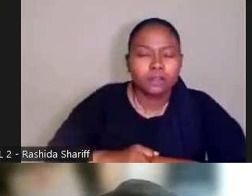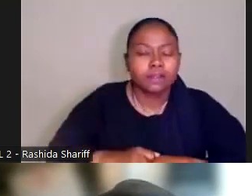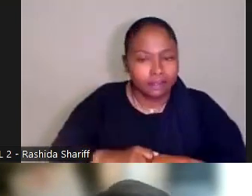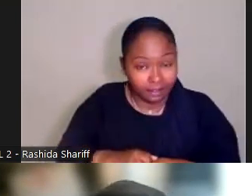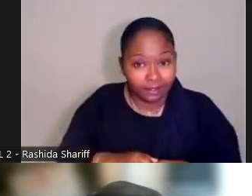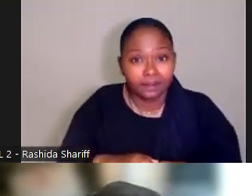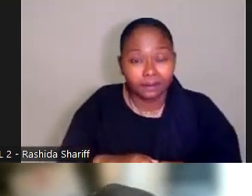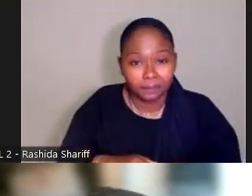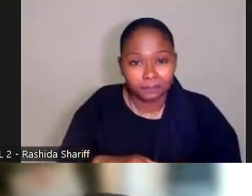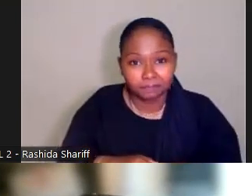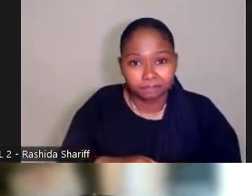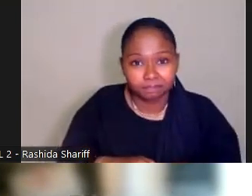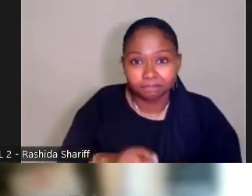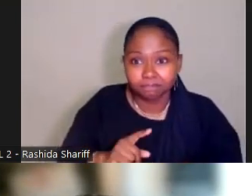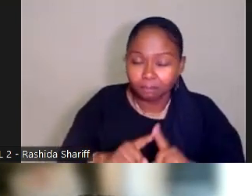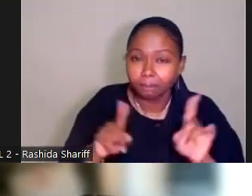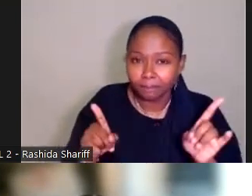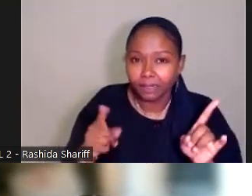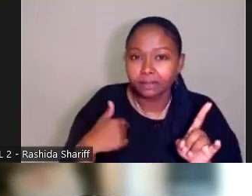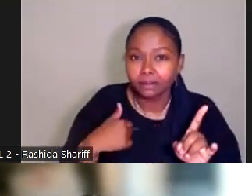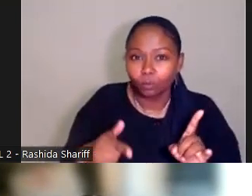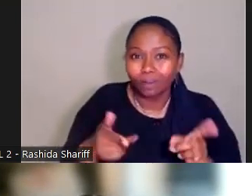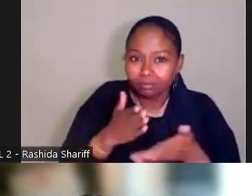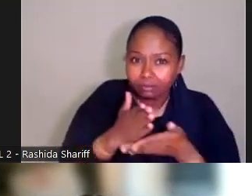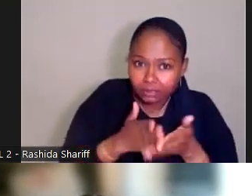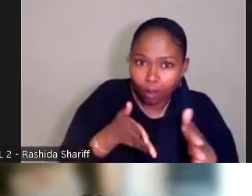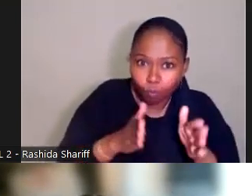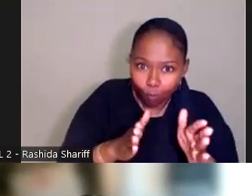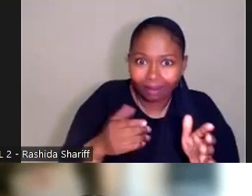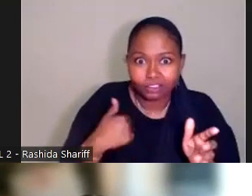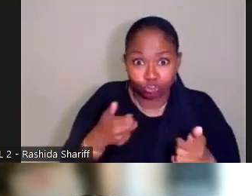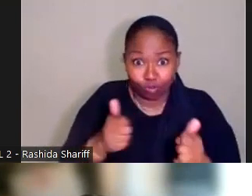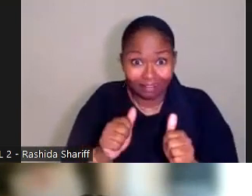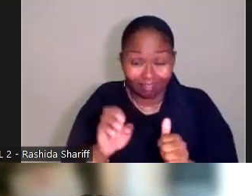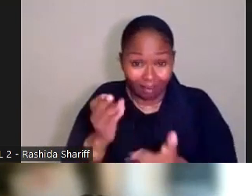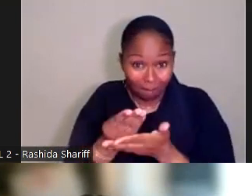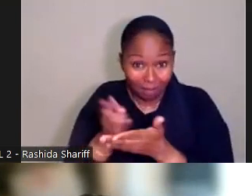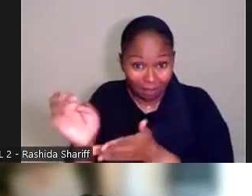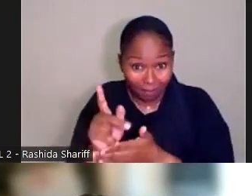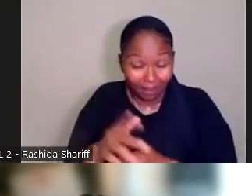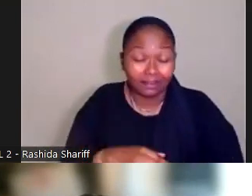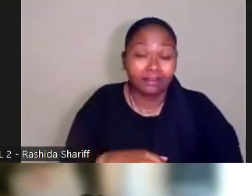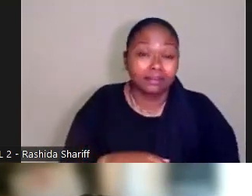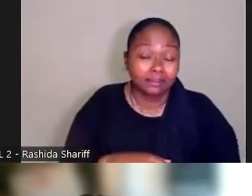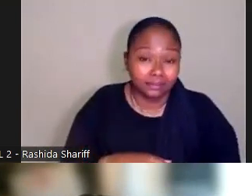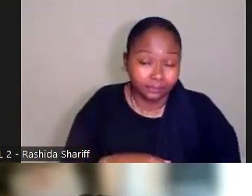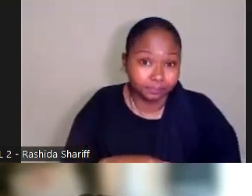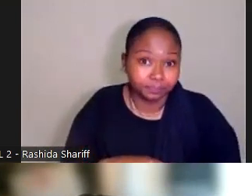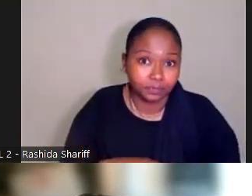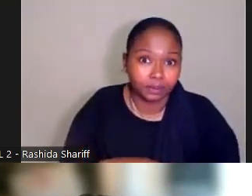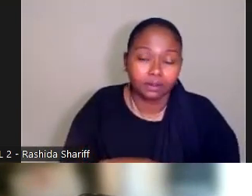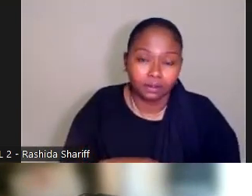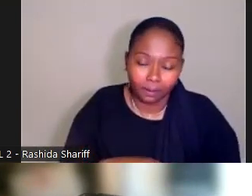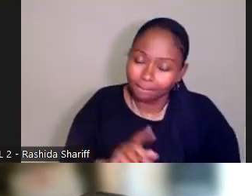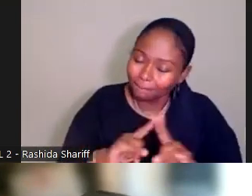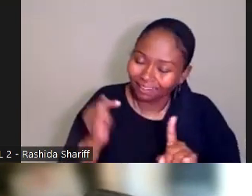certainly more straightforward than trying to prosecute and get money back. But those are also issues. And if you want to know